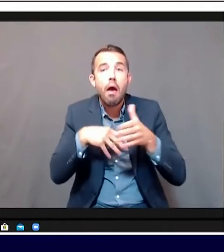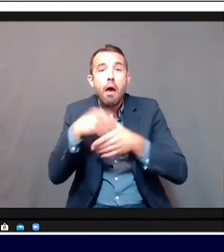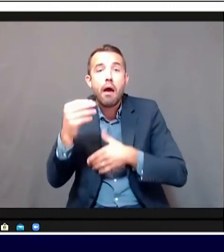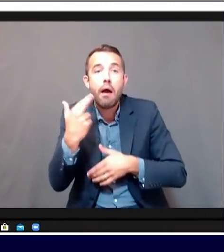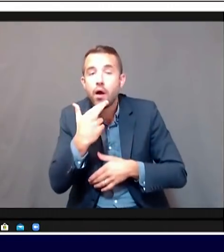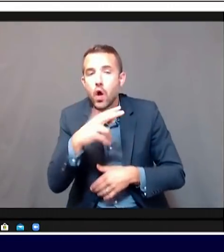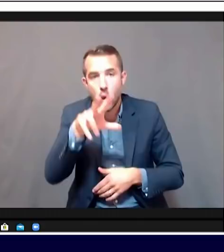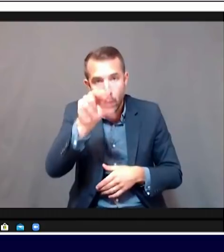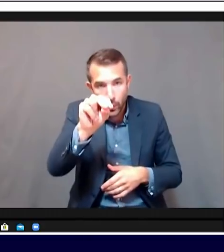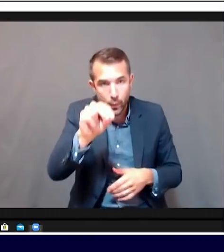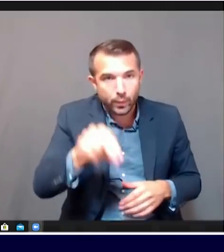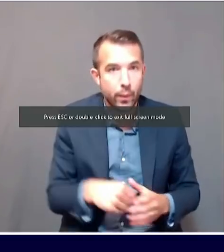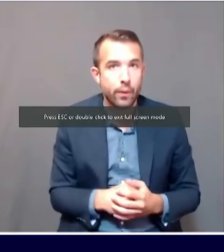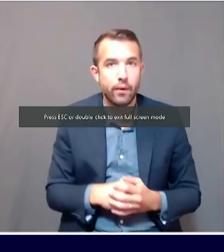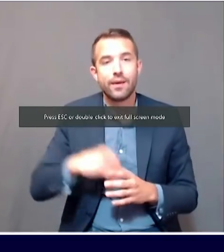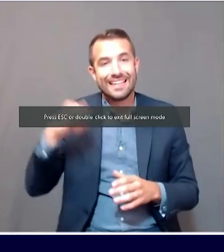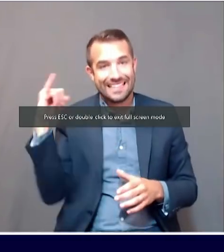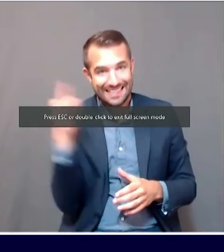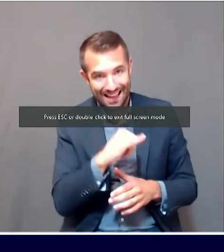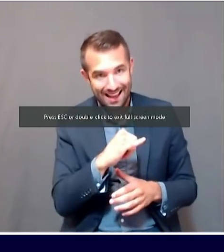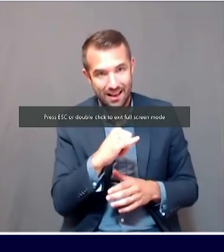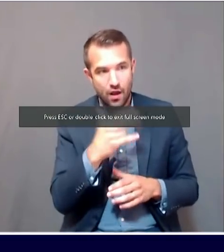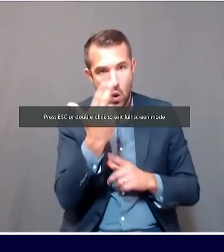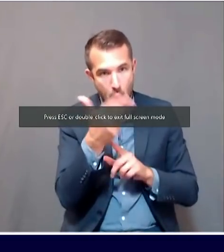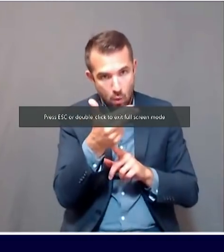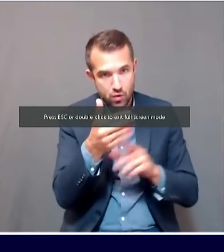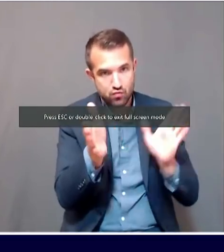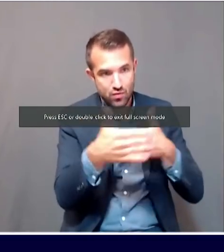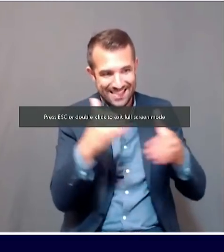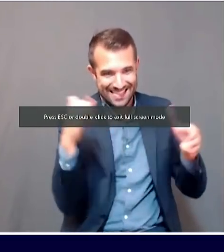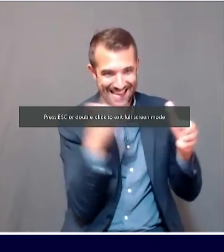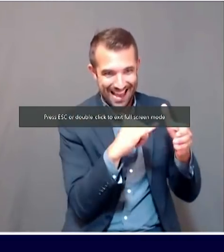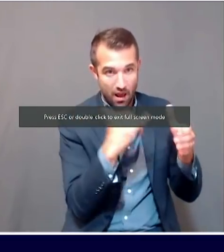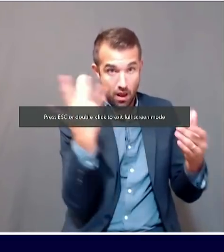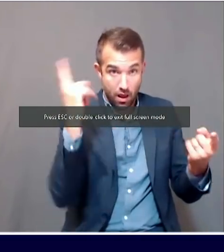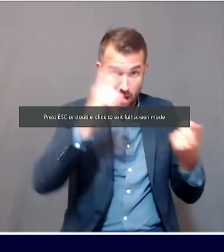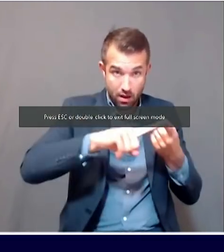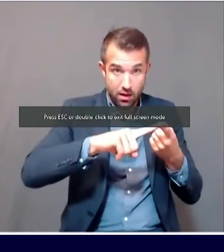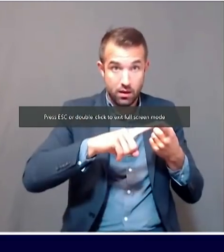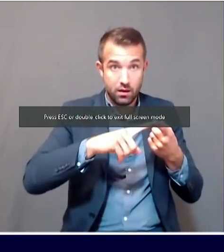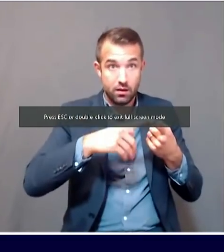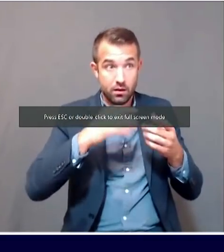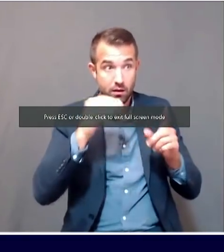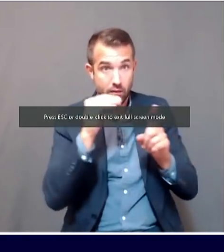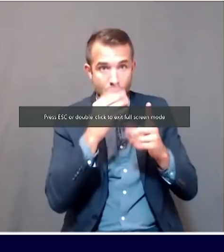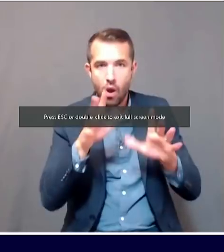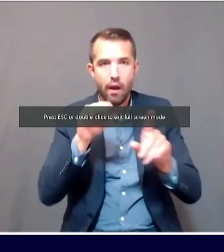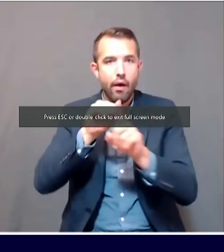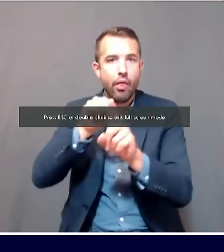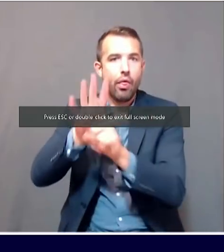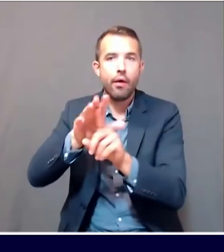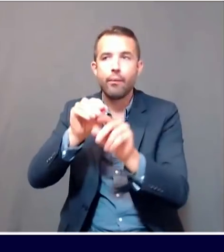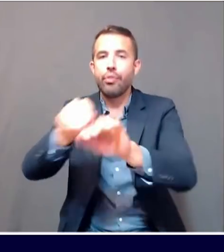staying in your hotel room. It means not leaving and exposing anybody. That is the